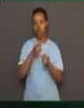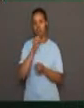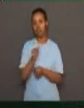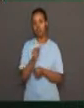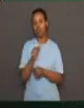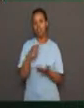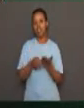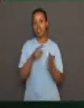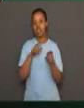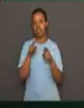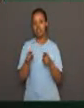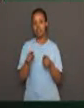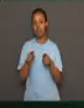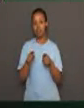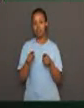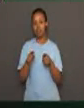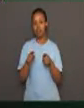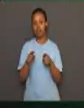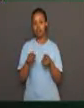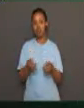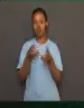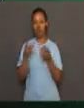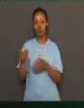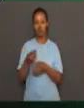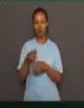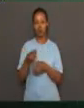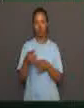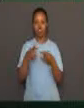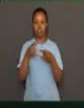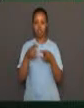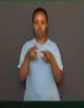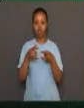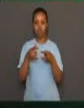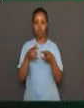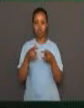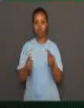And it still goes through the motions of creating many of those ancestors.